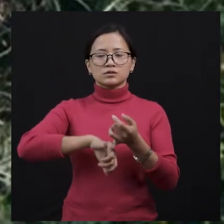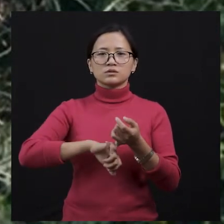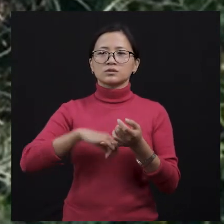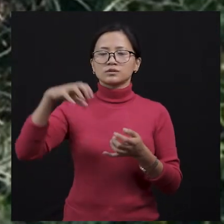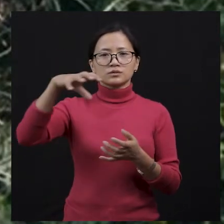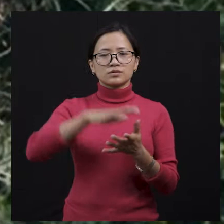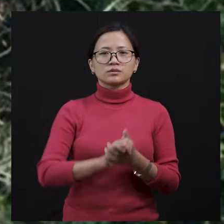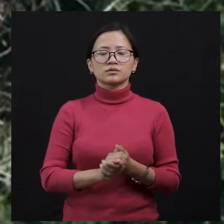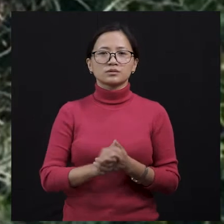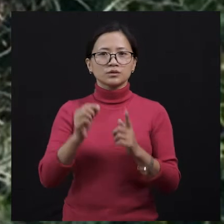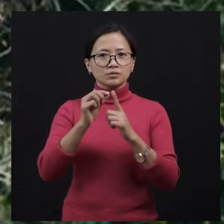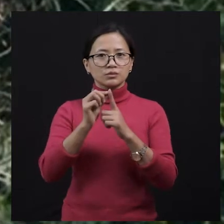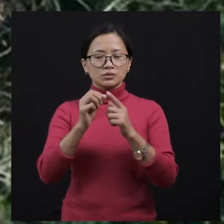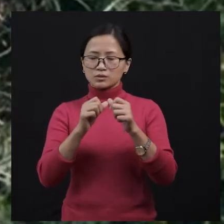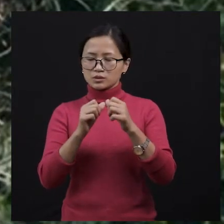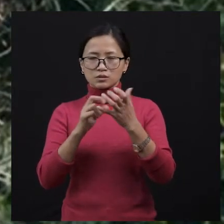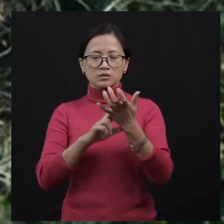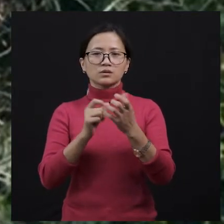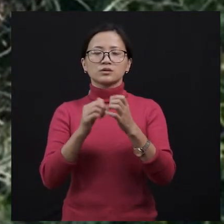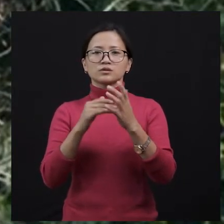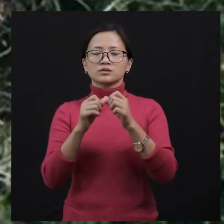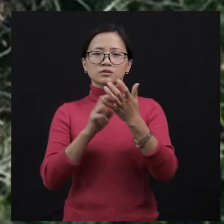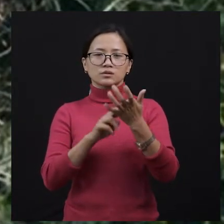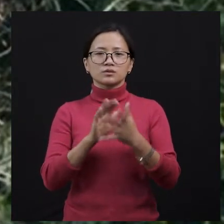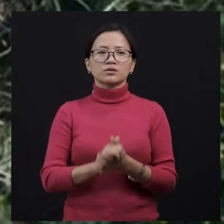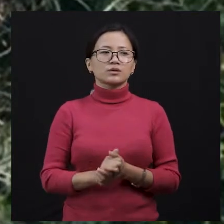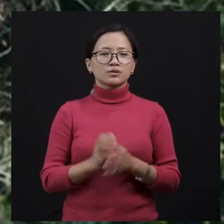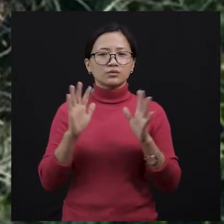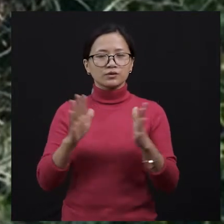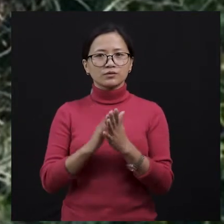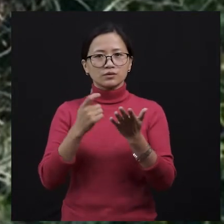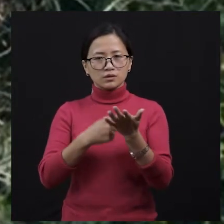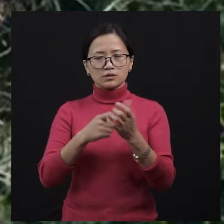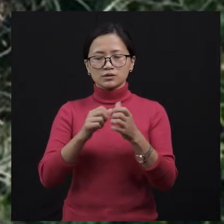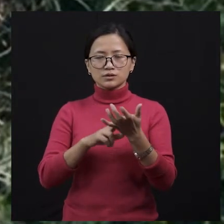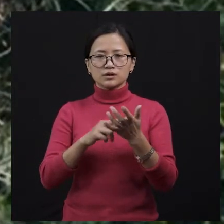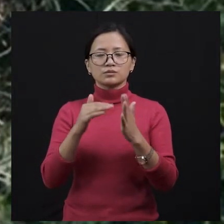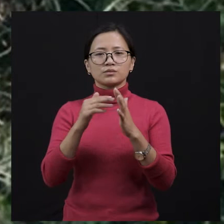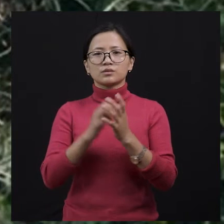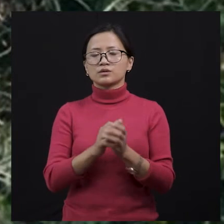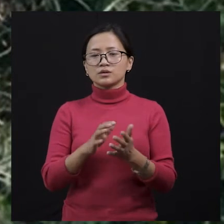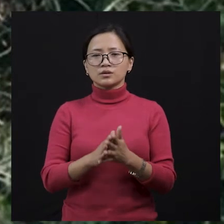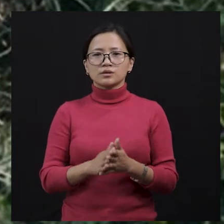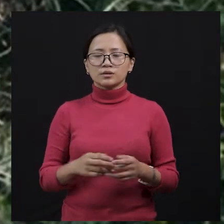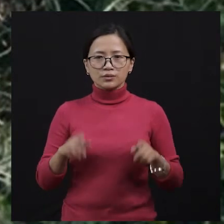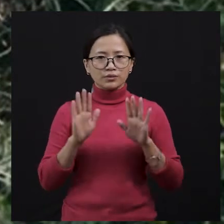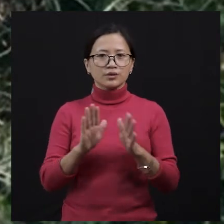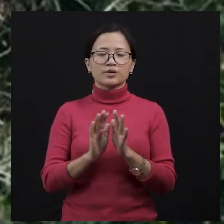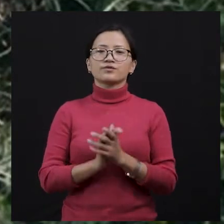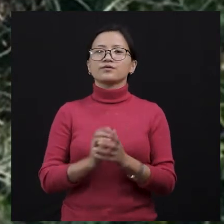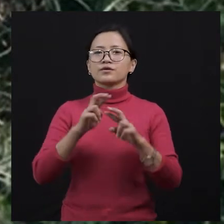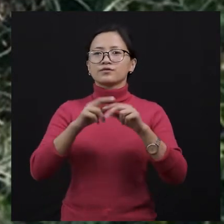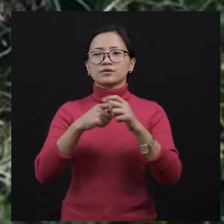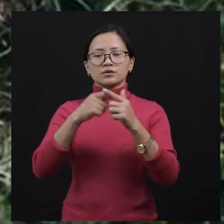this Puliebadze Wildlife Sanctuary. We have Rangapahar Wildlife Sanctuary. We have Fakim